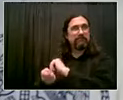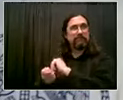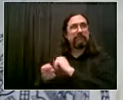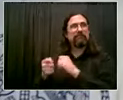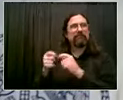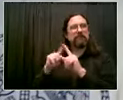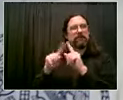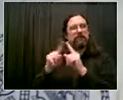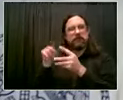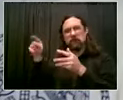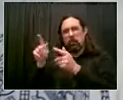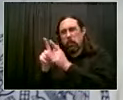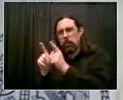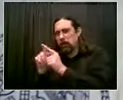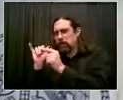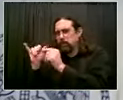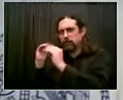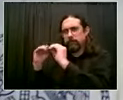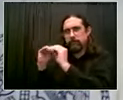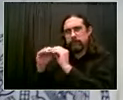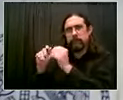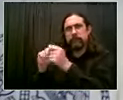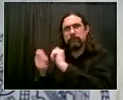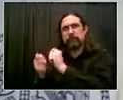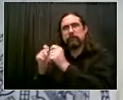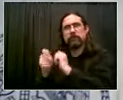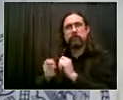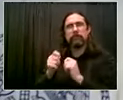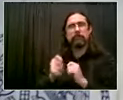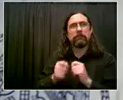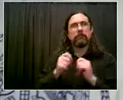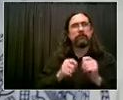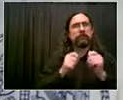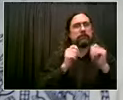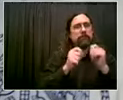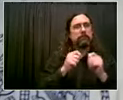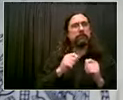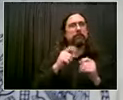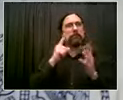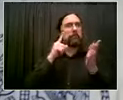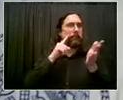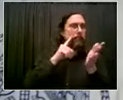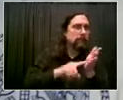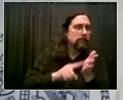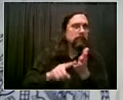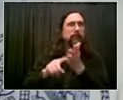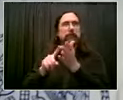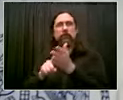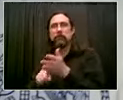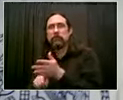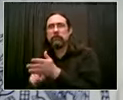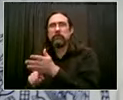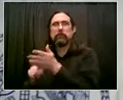comes back, there's another chance to act. But right now, the focus is on the parole bill. It will make a huge difference. It will help us stop